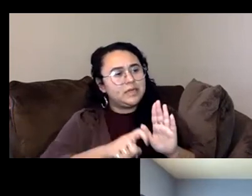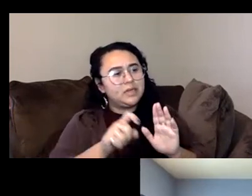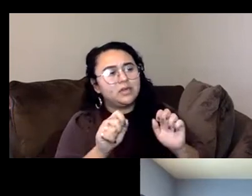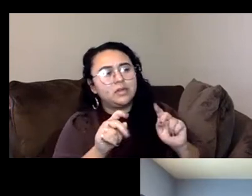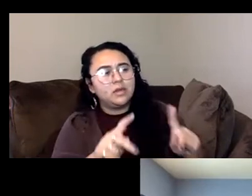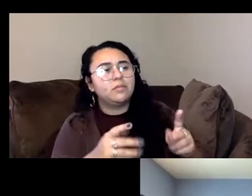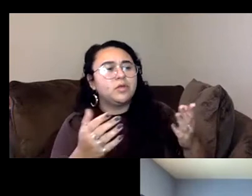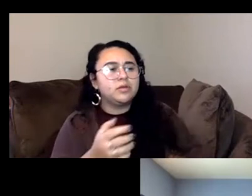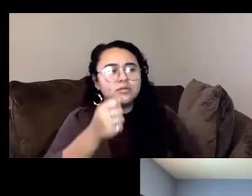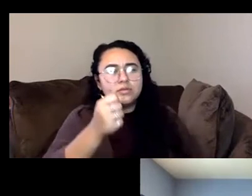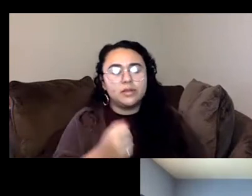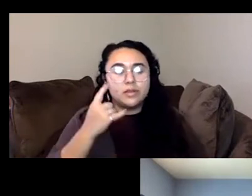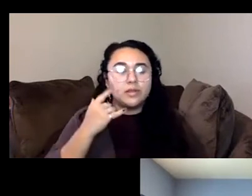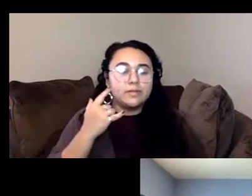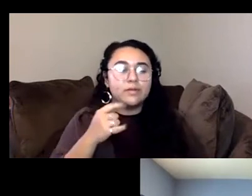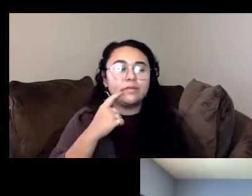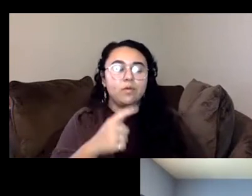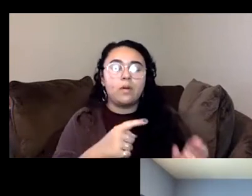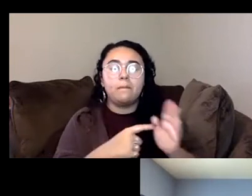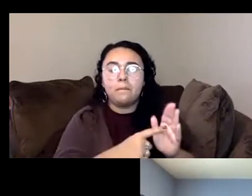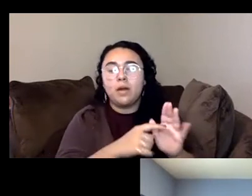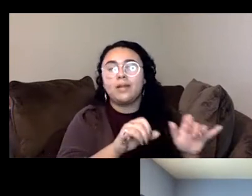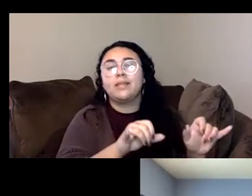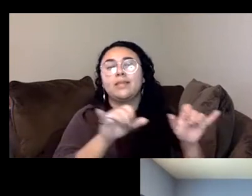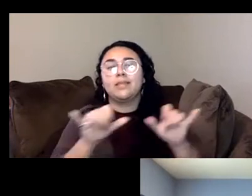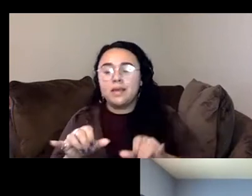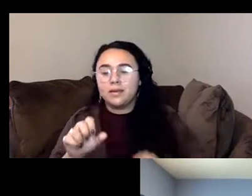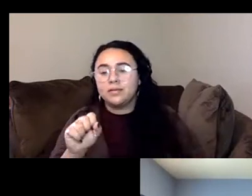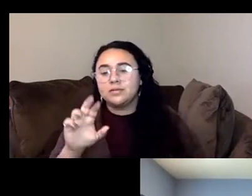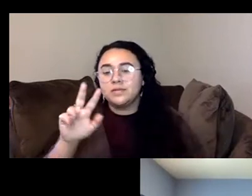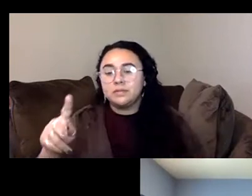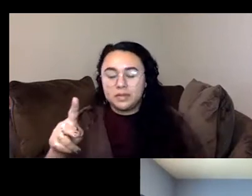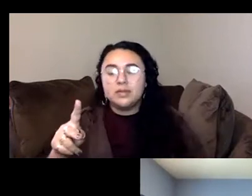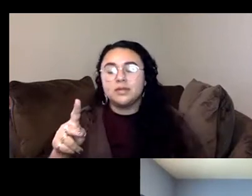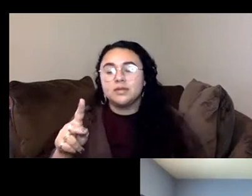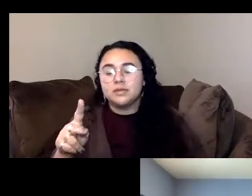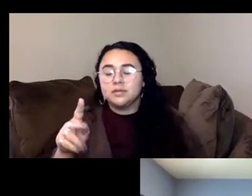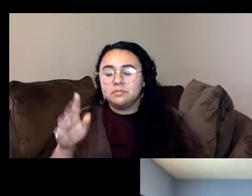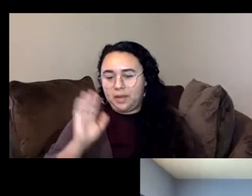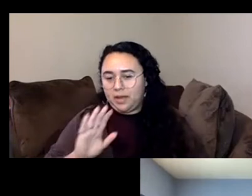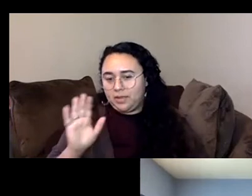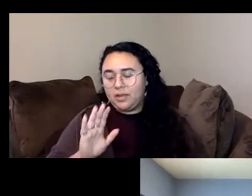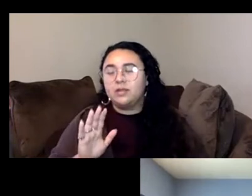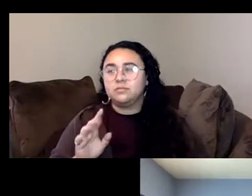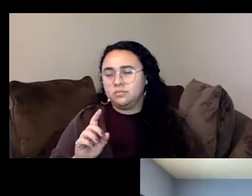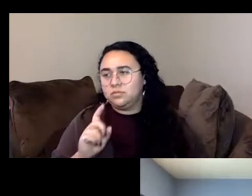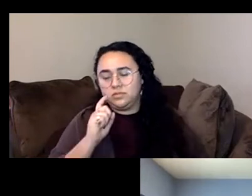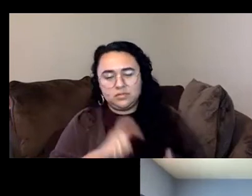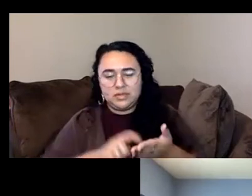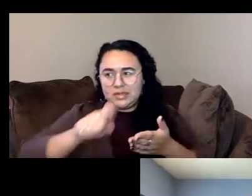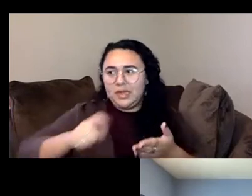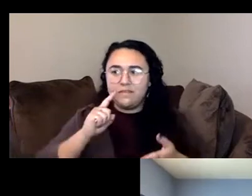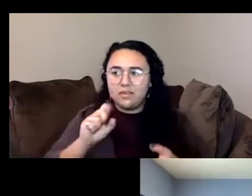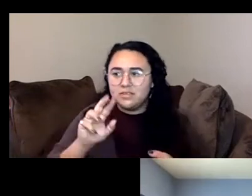Southern California for a model like SVP back then. And it's been